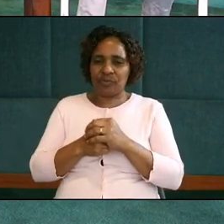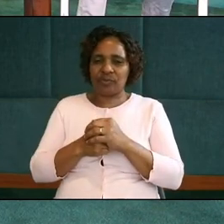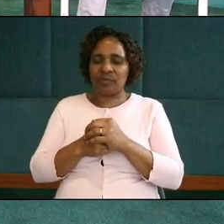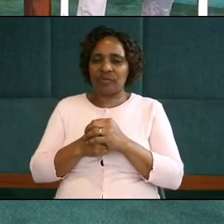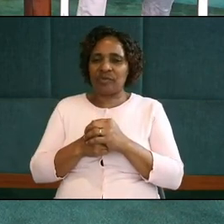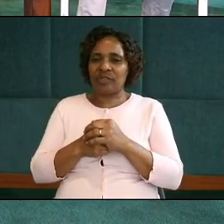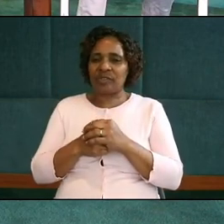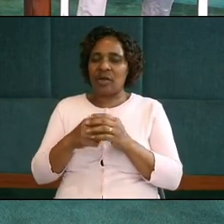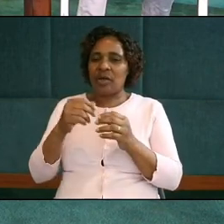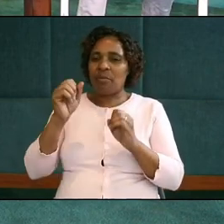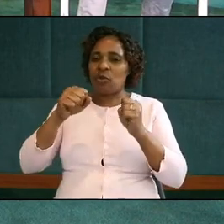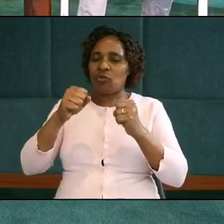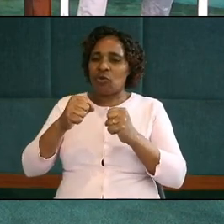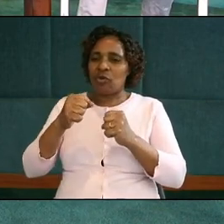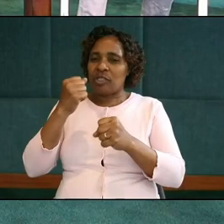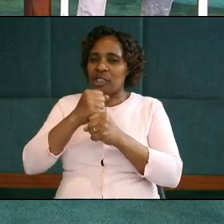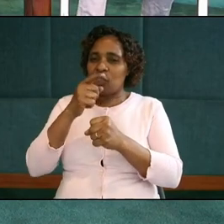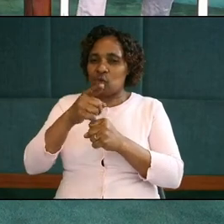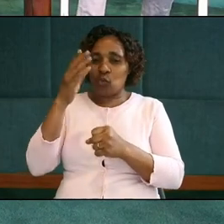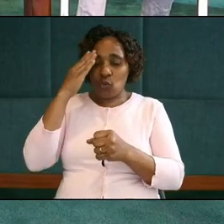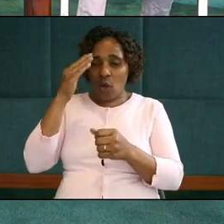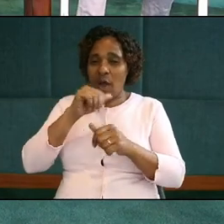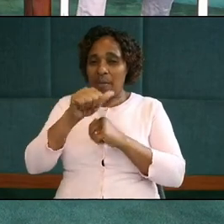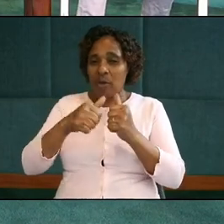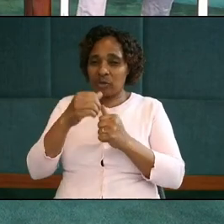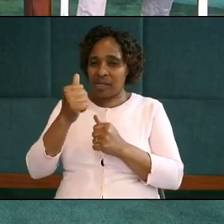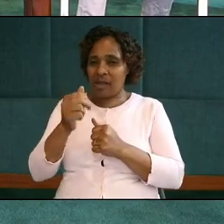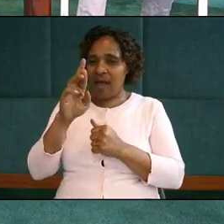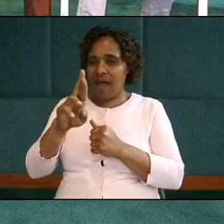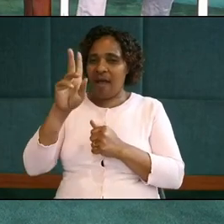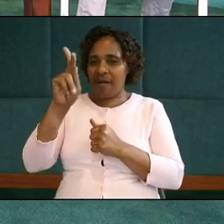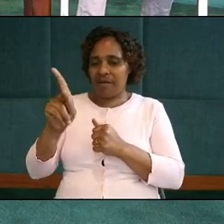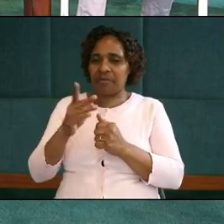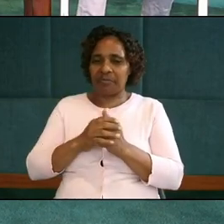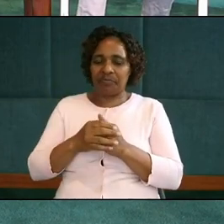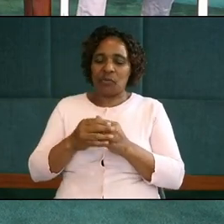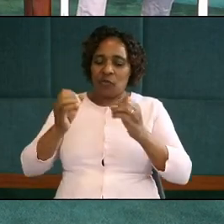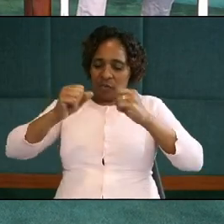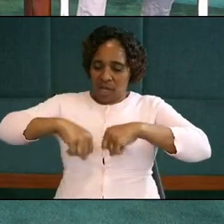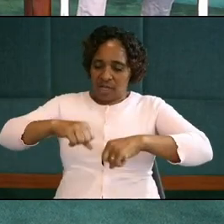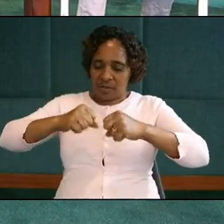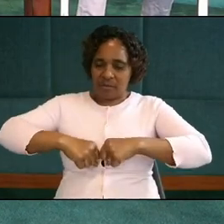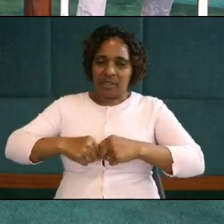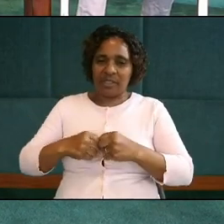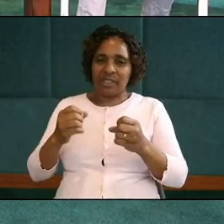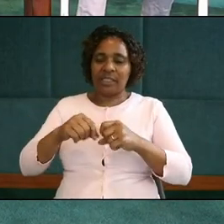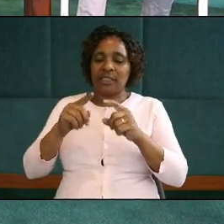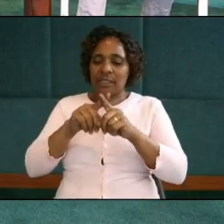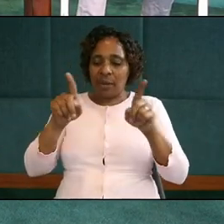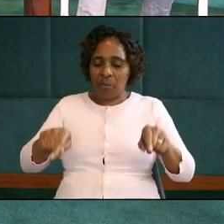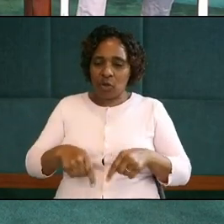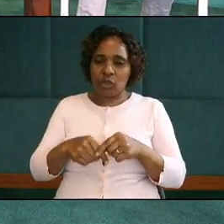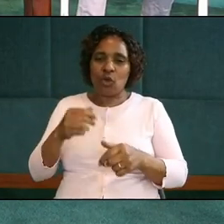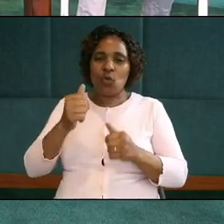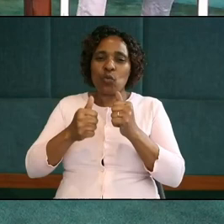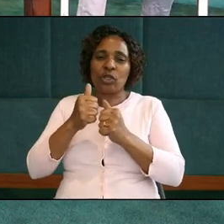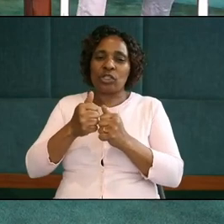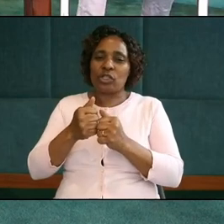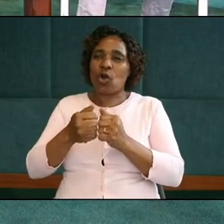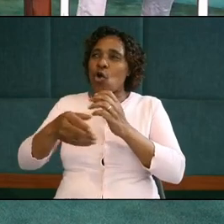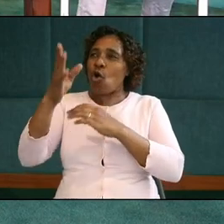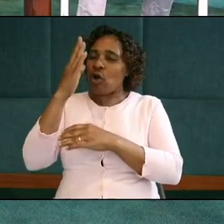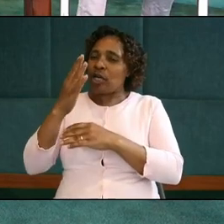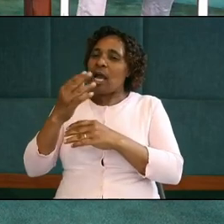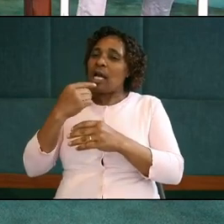about the Ark of the Covenant and what it was? So this Ark of the Covenant was a sacred box that God had told Moses